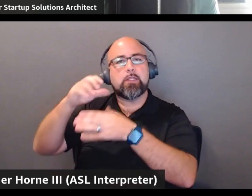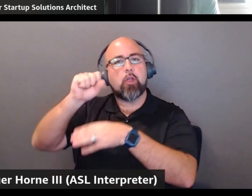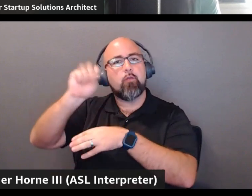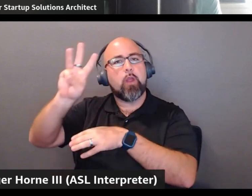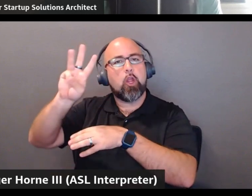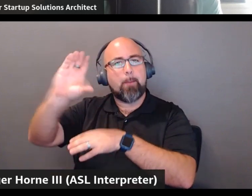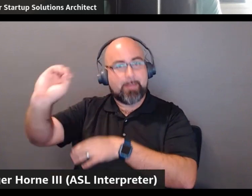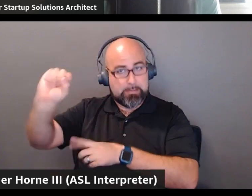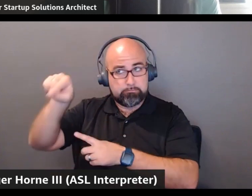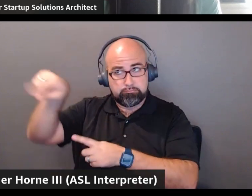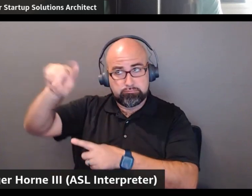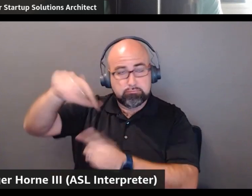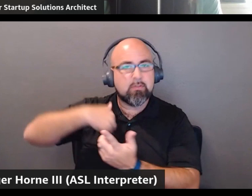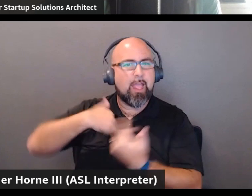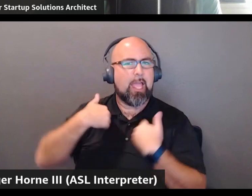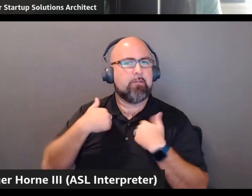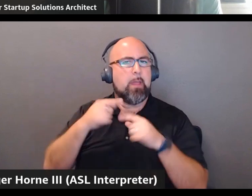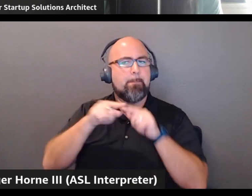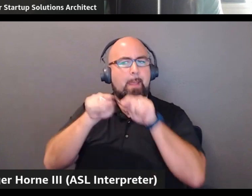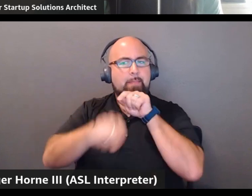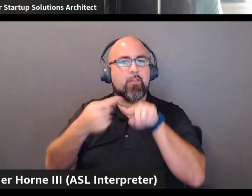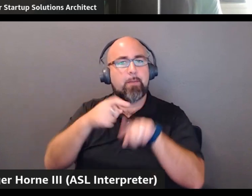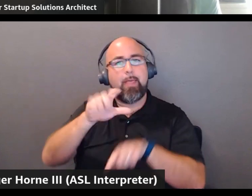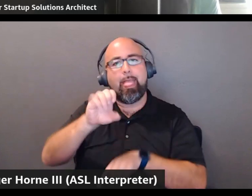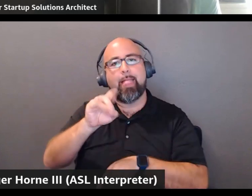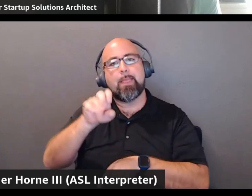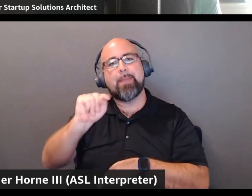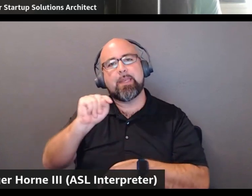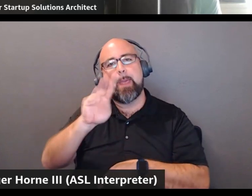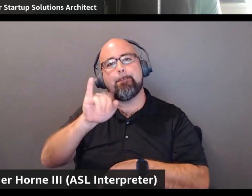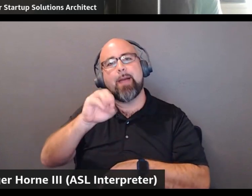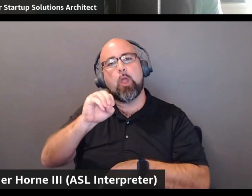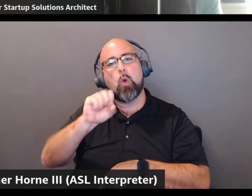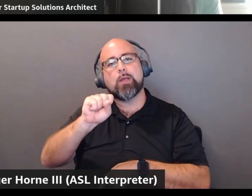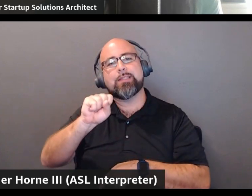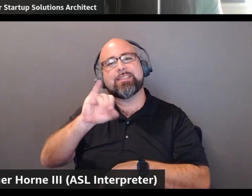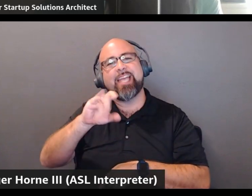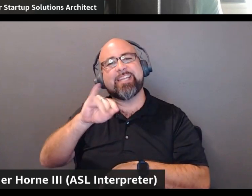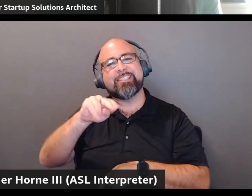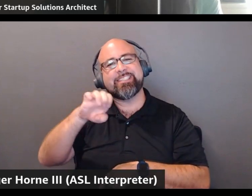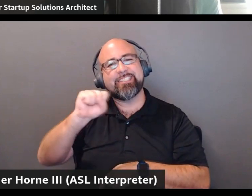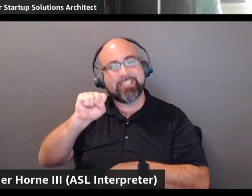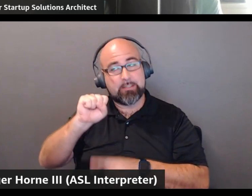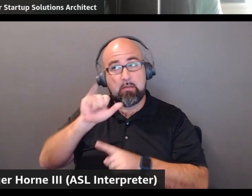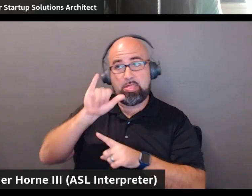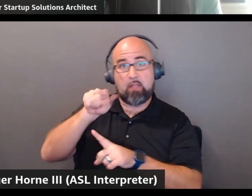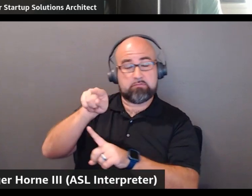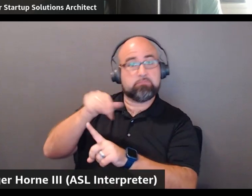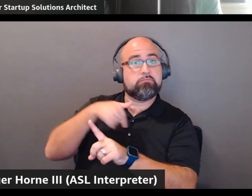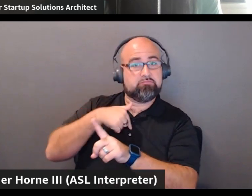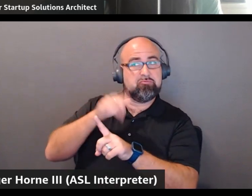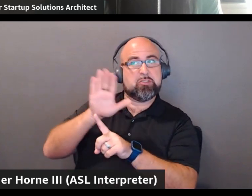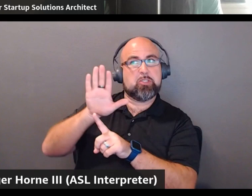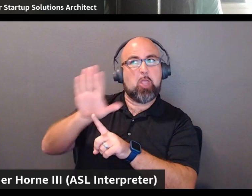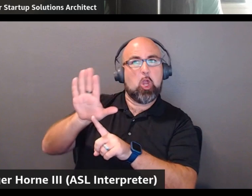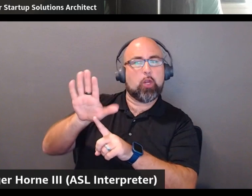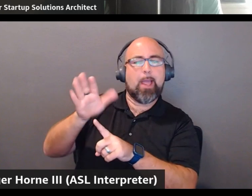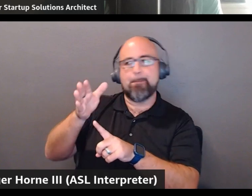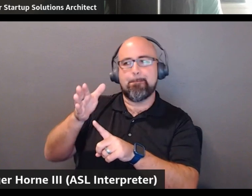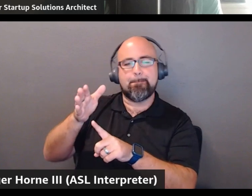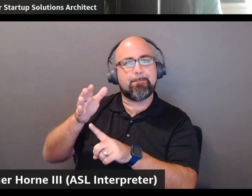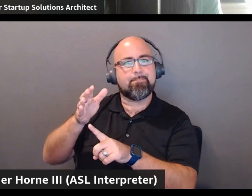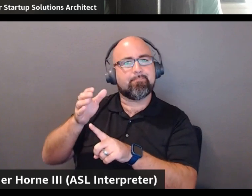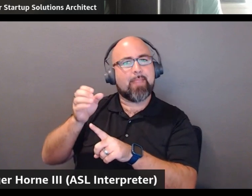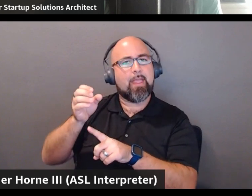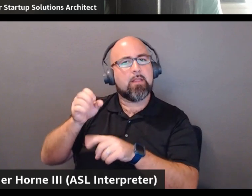And so we have pipelines from Element Biosciences. And this pipeline is taking the output files